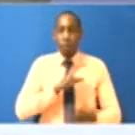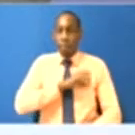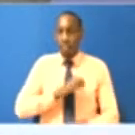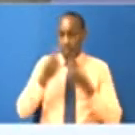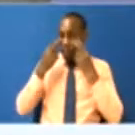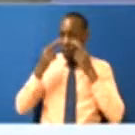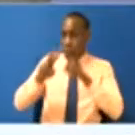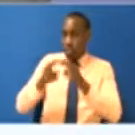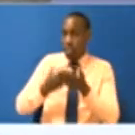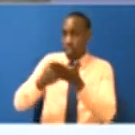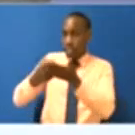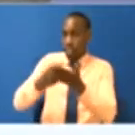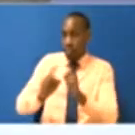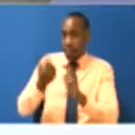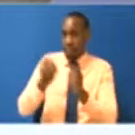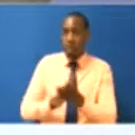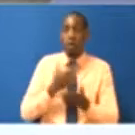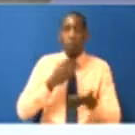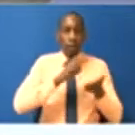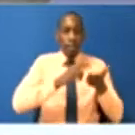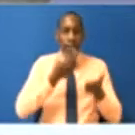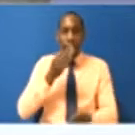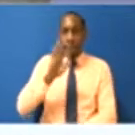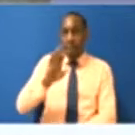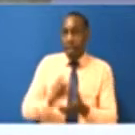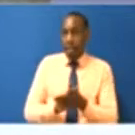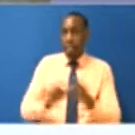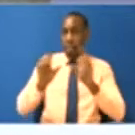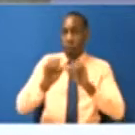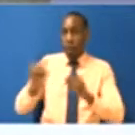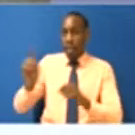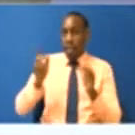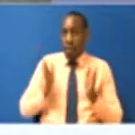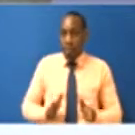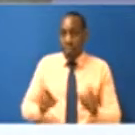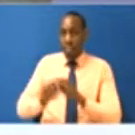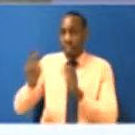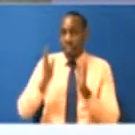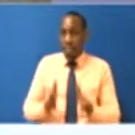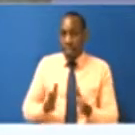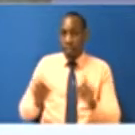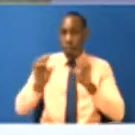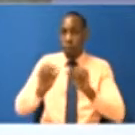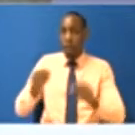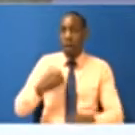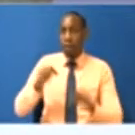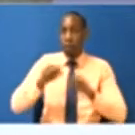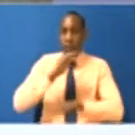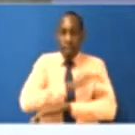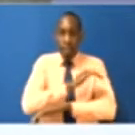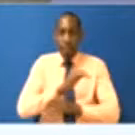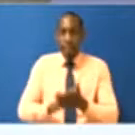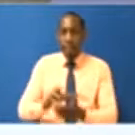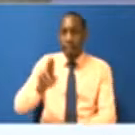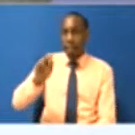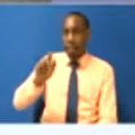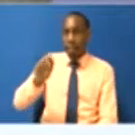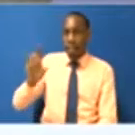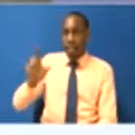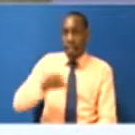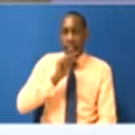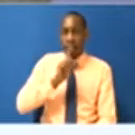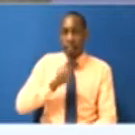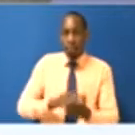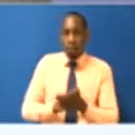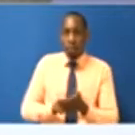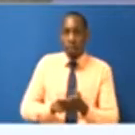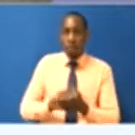following this particular debate but first let me read your feedback this is what nairobians and kenyans are saying this evening nathaniel kevin on twitter says